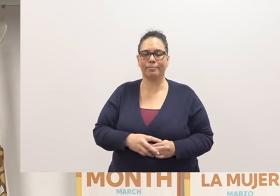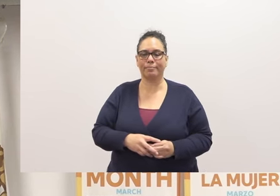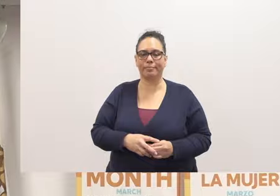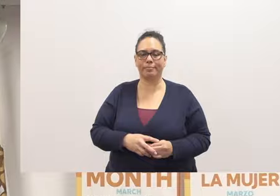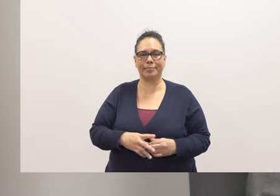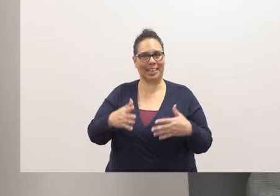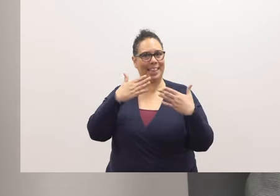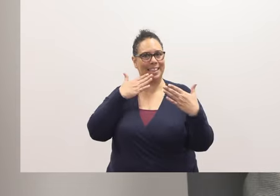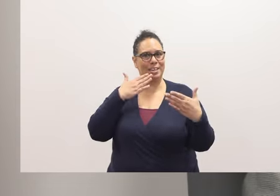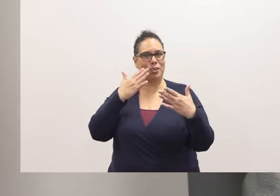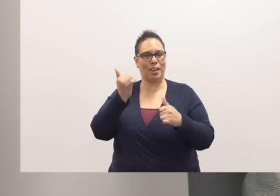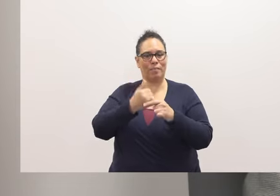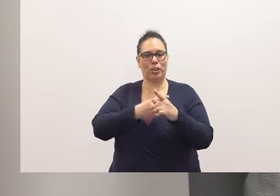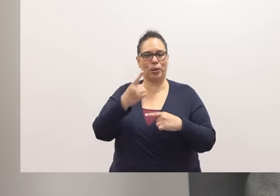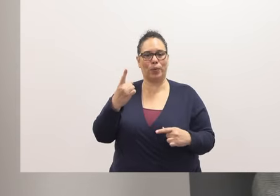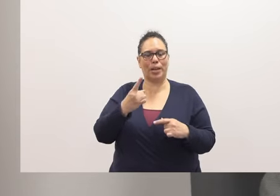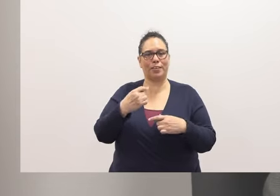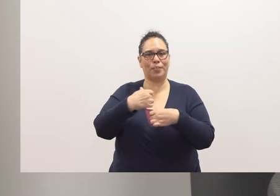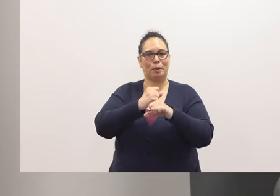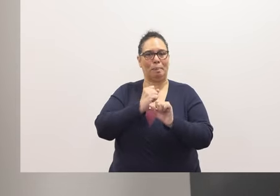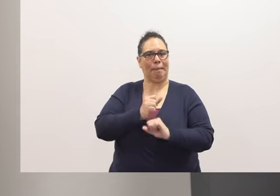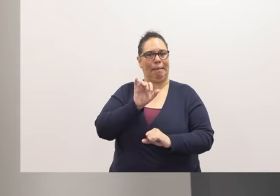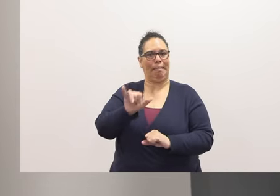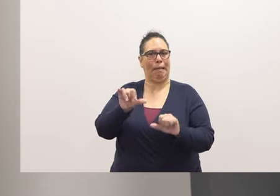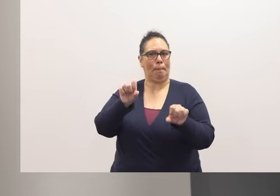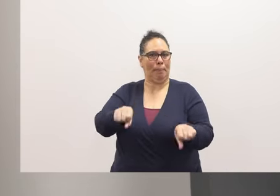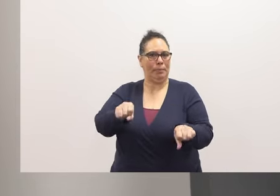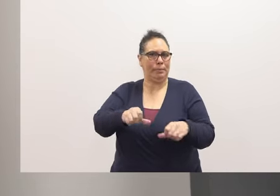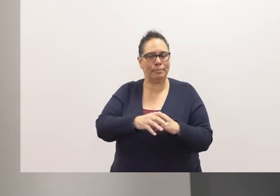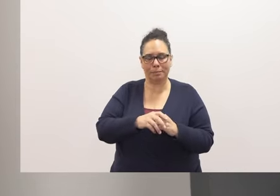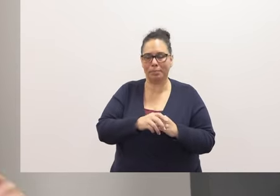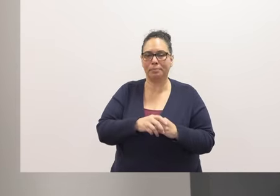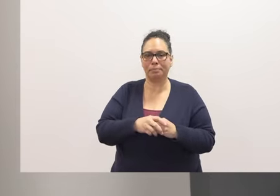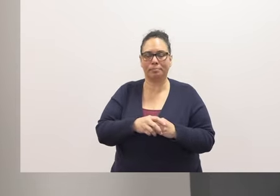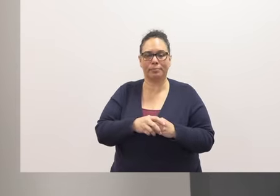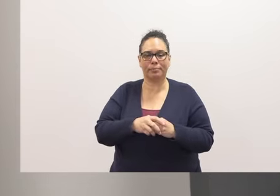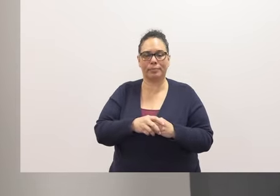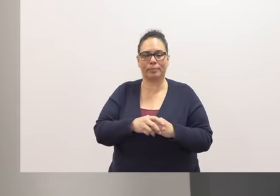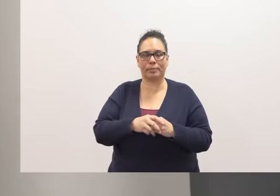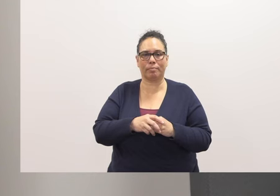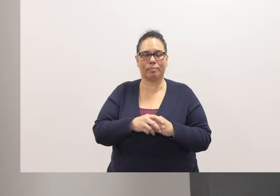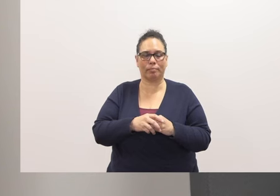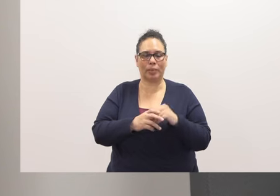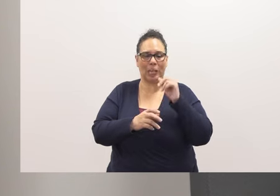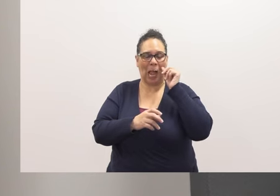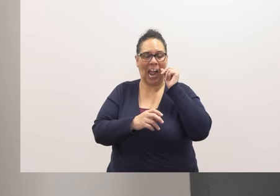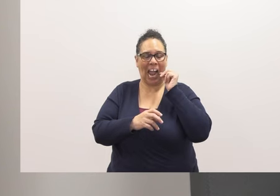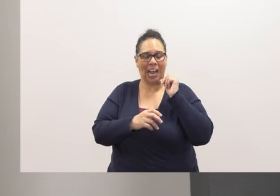Well, thank you, everyone, for making those kind of things possible. Let's see, next we have